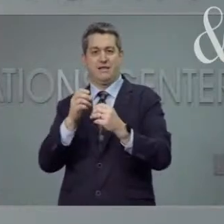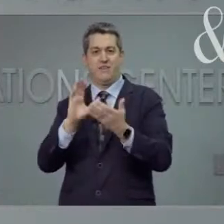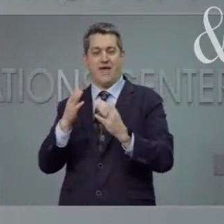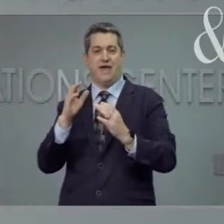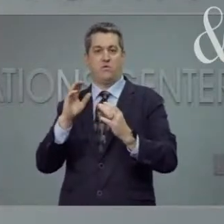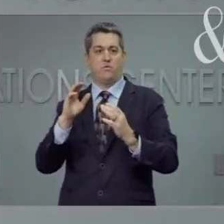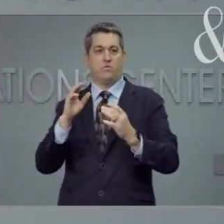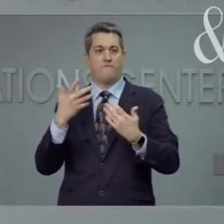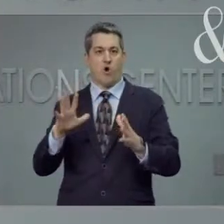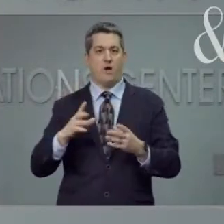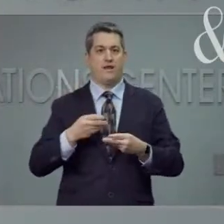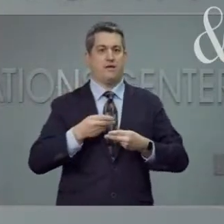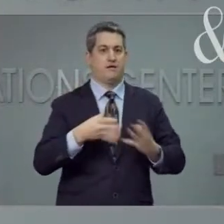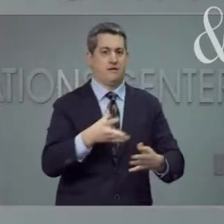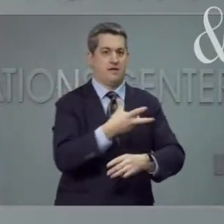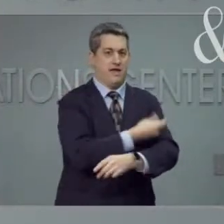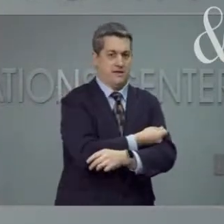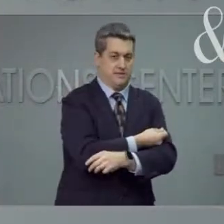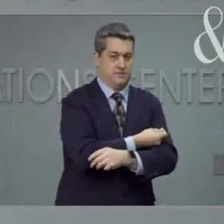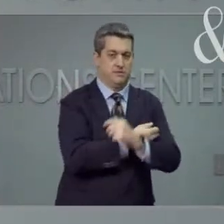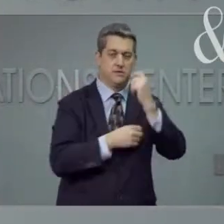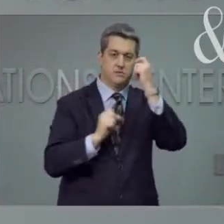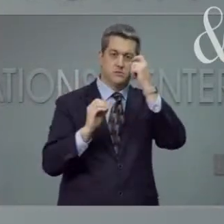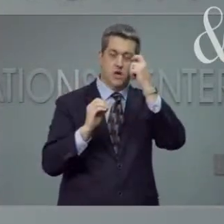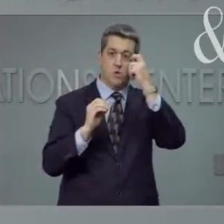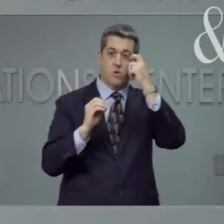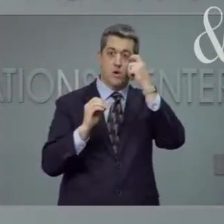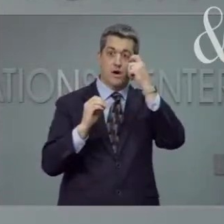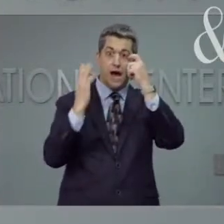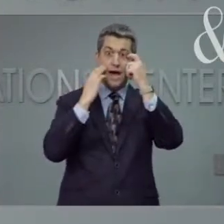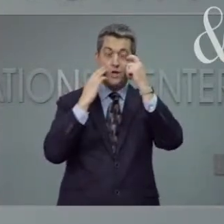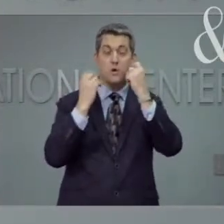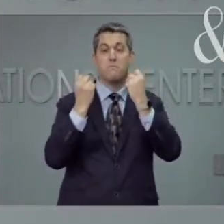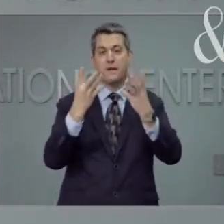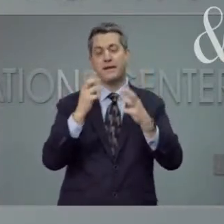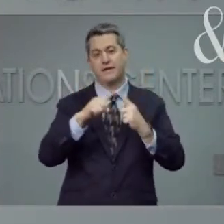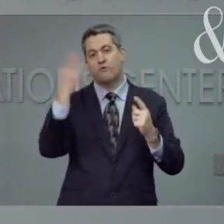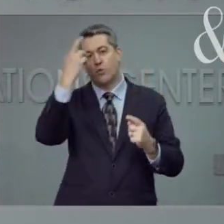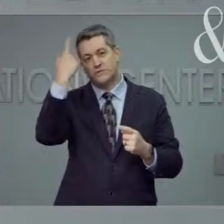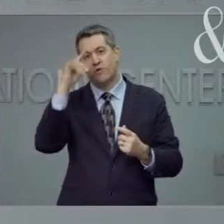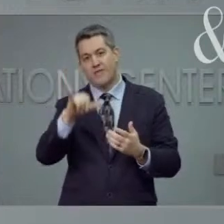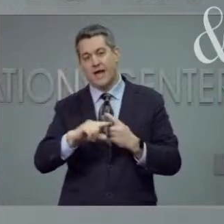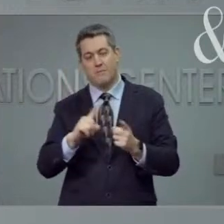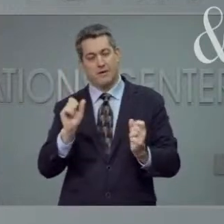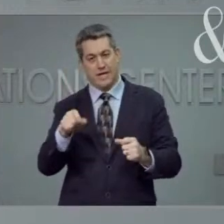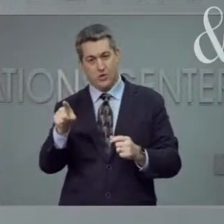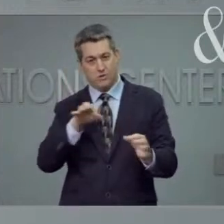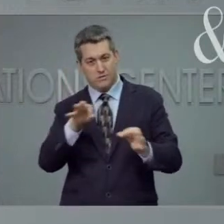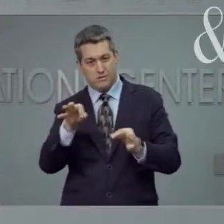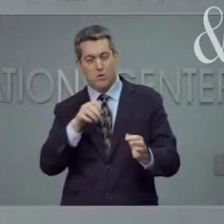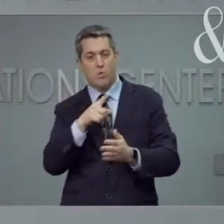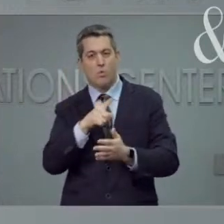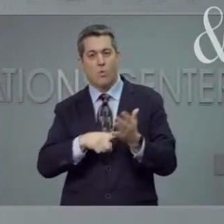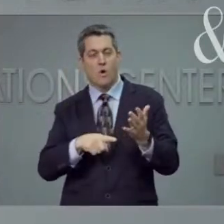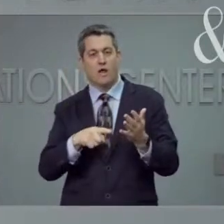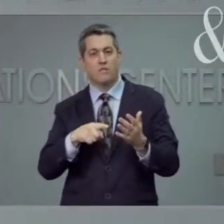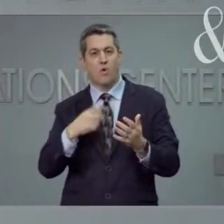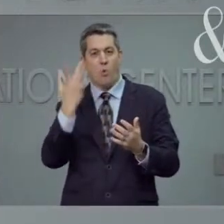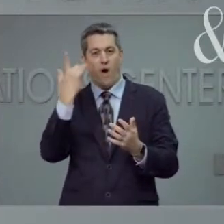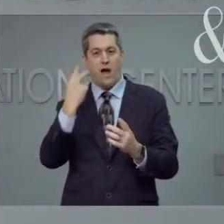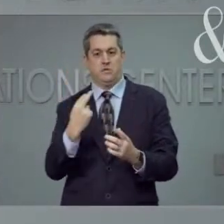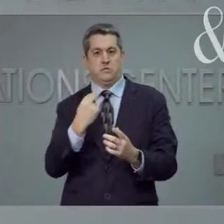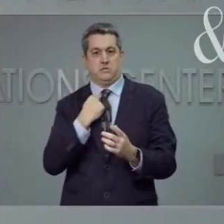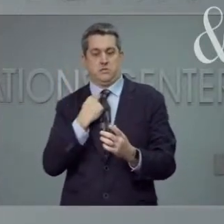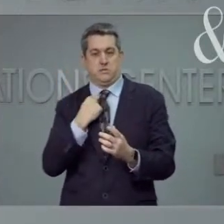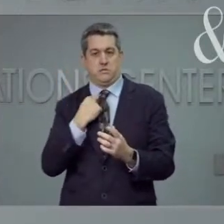get into people's arms. I know that there are a number of different reasons for this, but I wonder if you might address what the main bottleneck